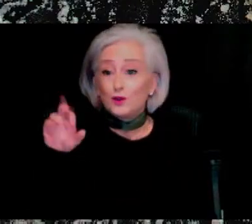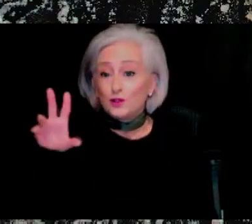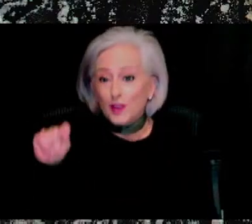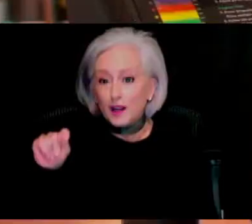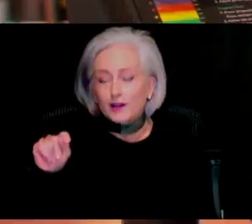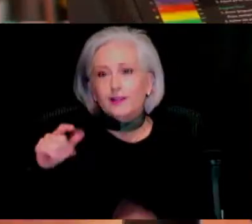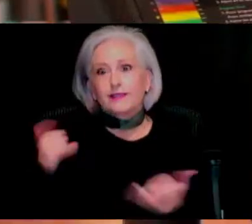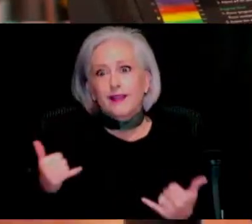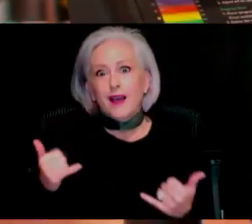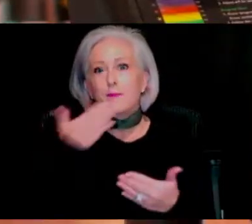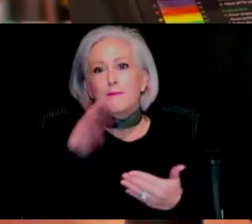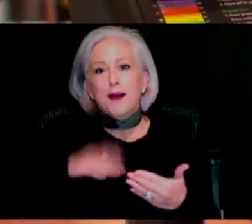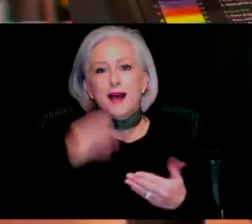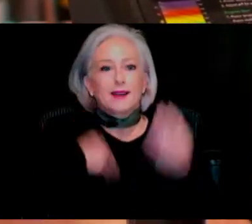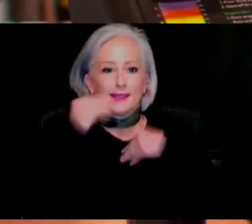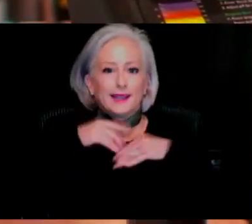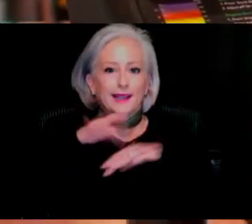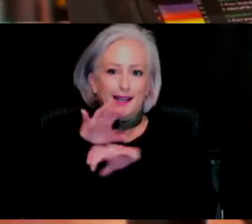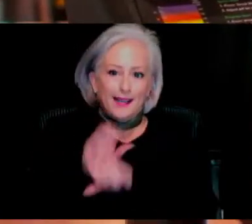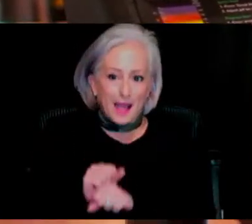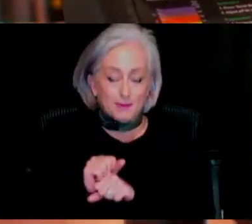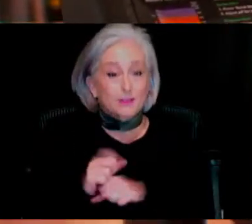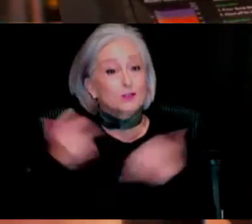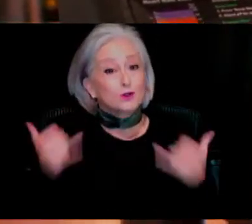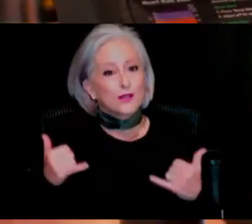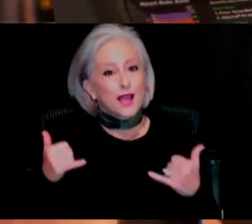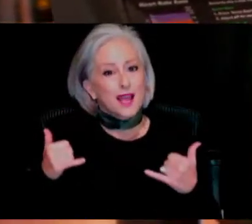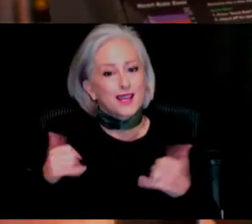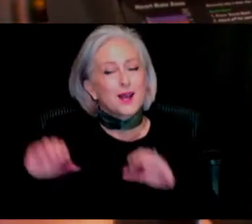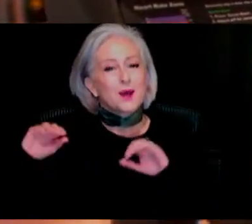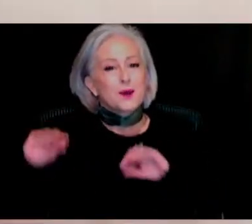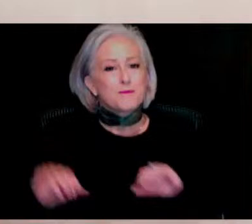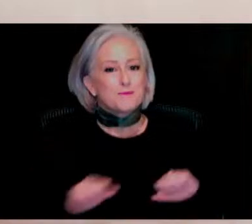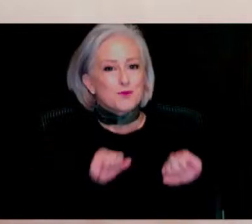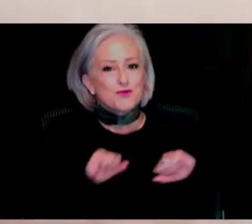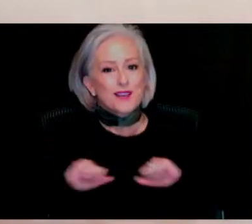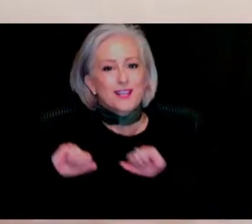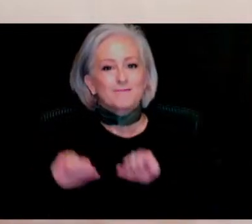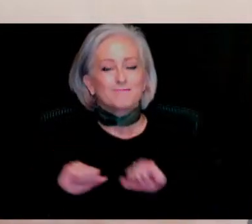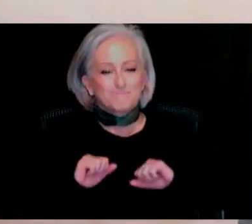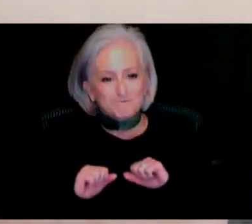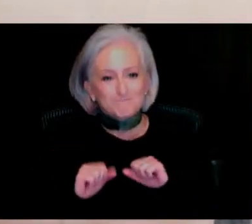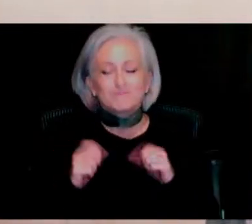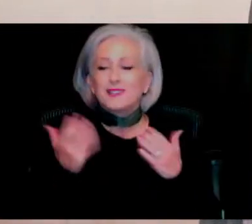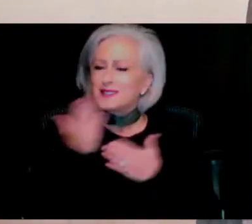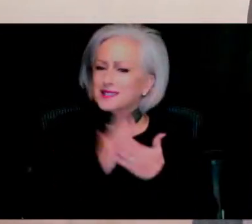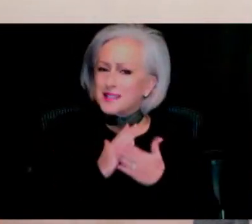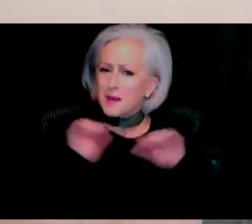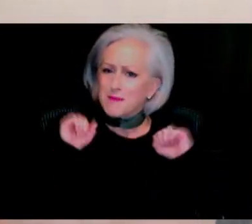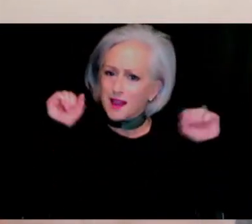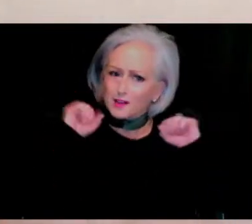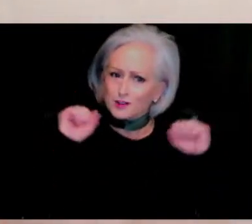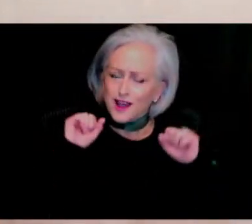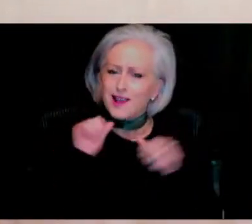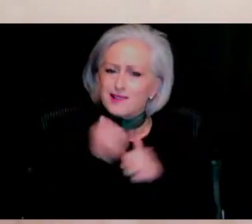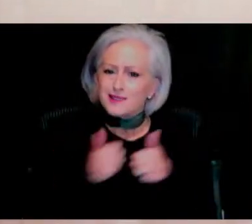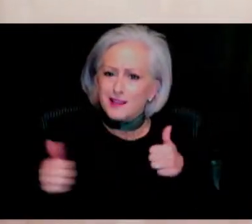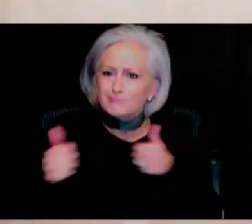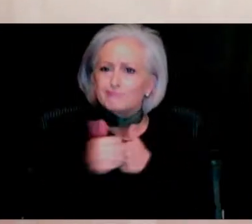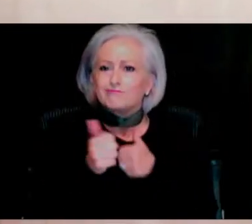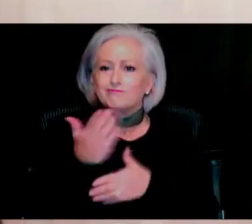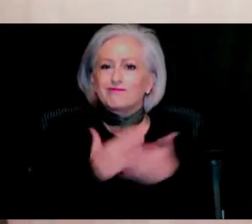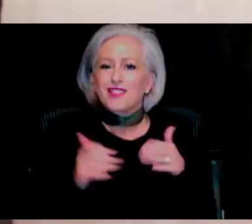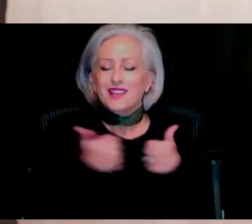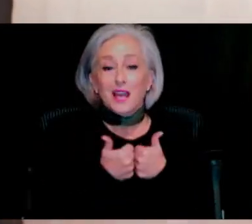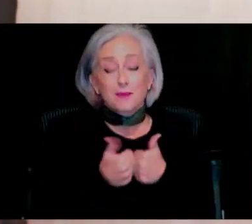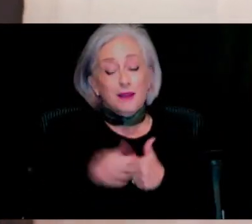So today we are moving, and even some movement and exercise can keep you somewhat ahead of the game. Plus, it's not just about your weight and physical